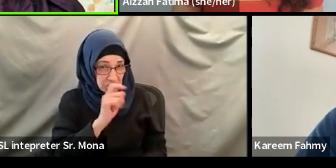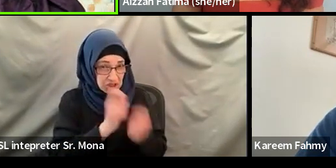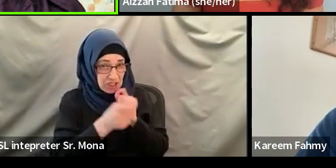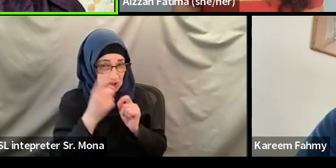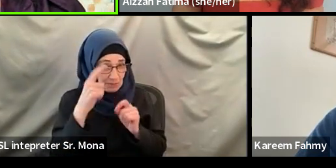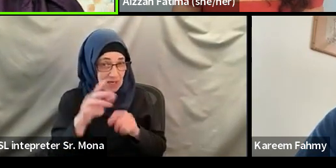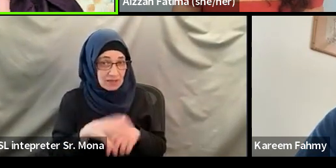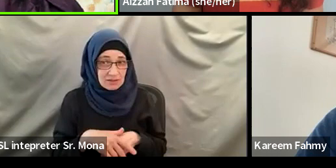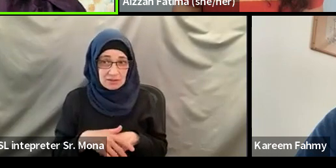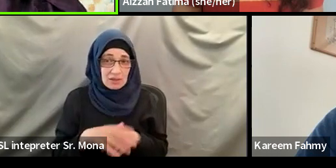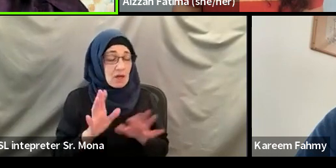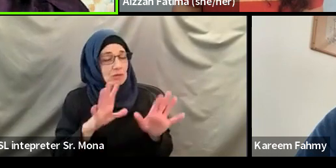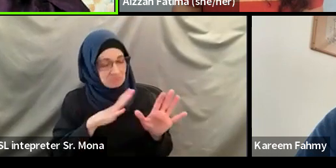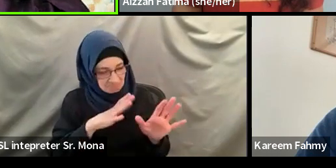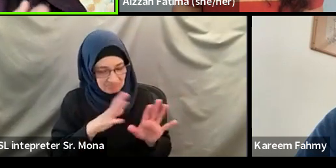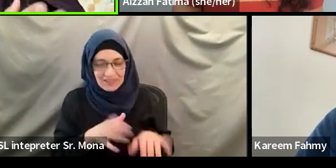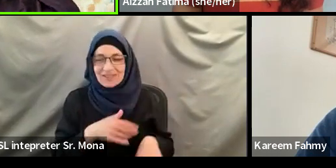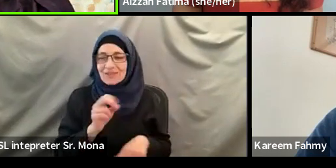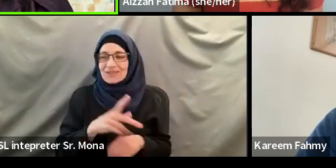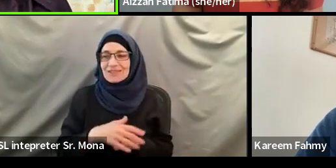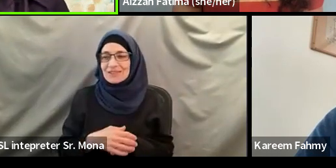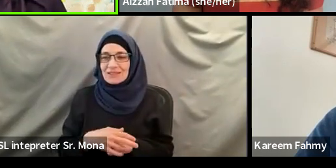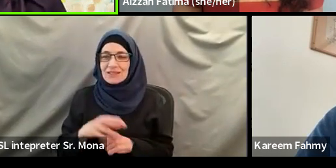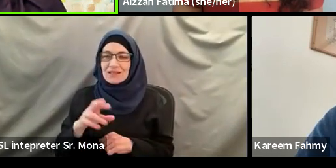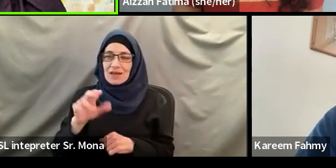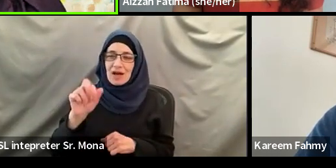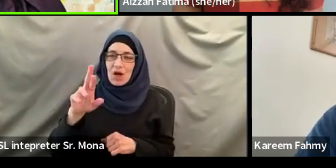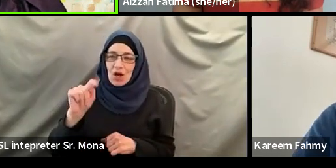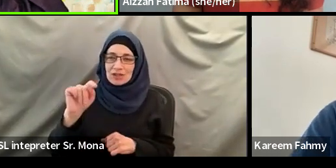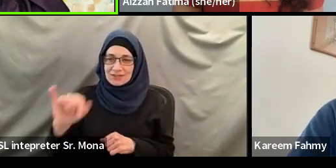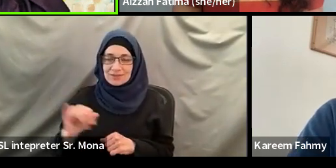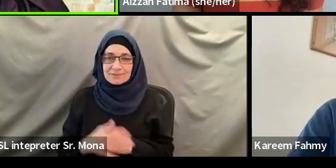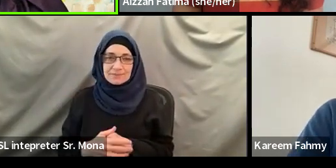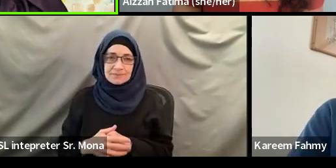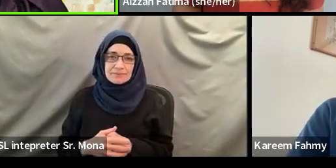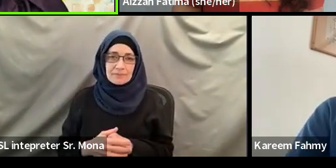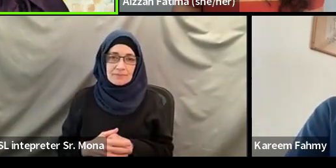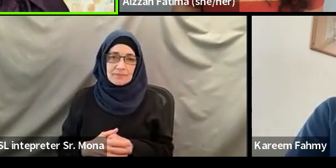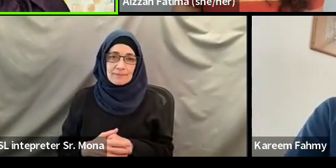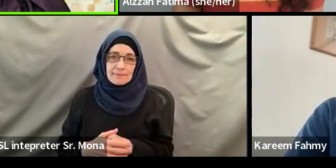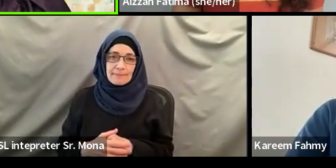don't know. Okay. Arti, go ahead.